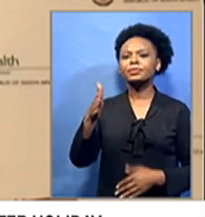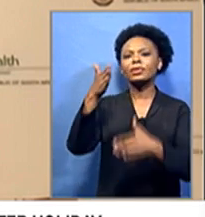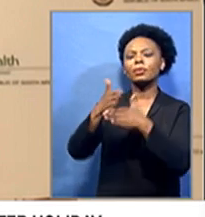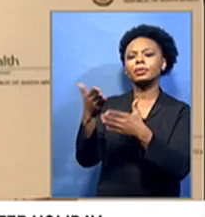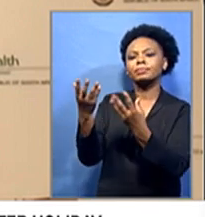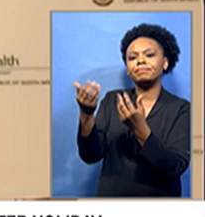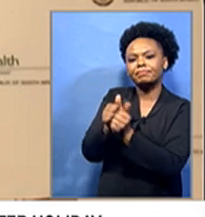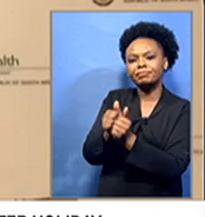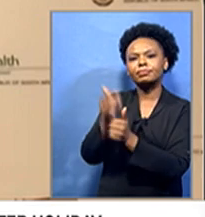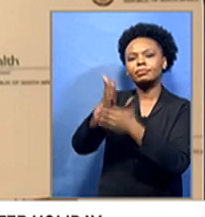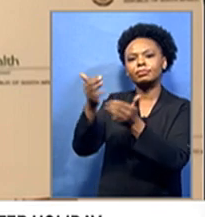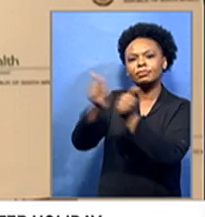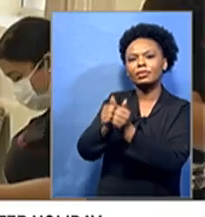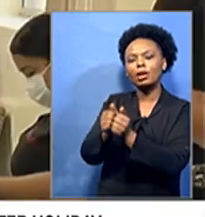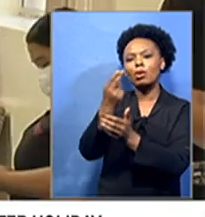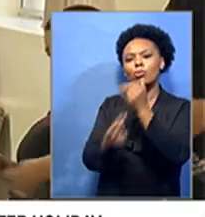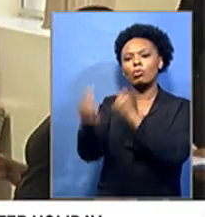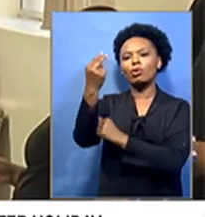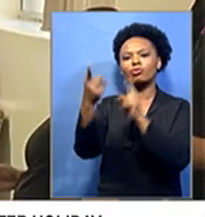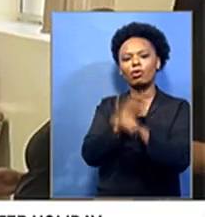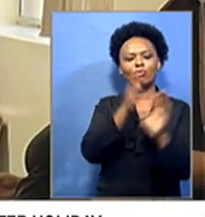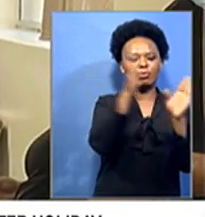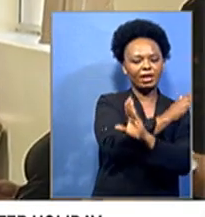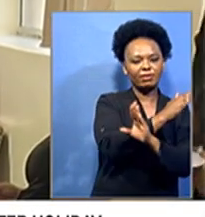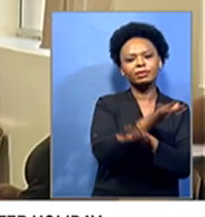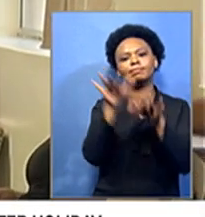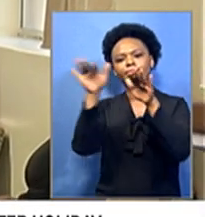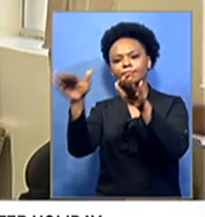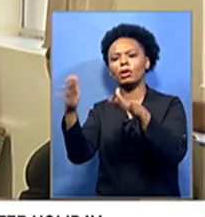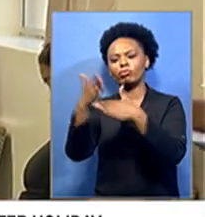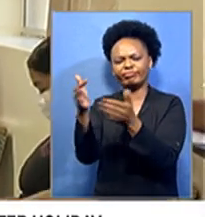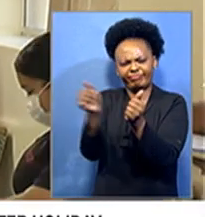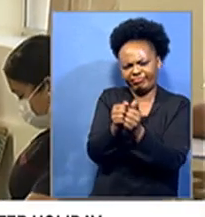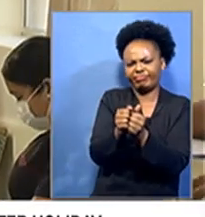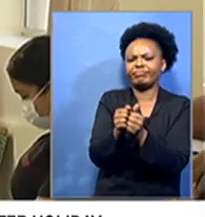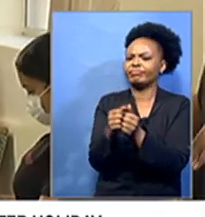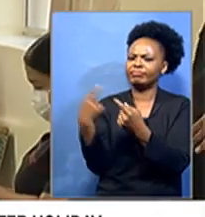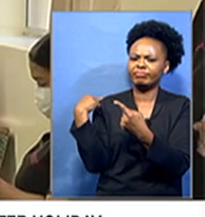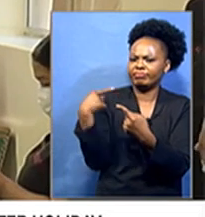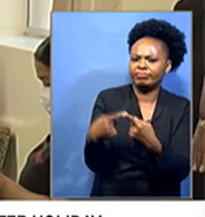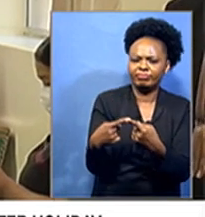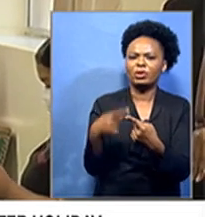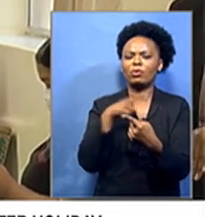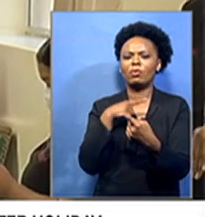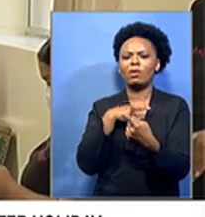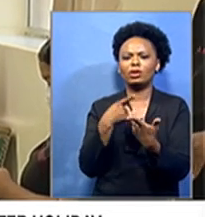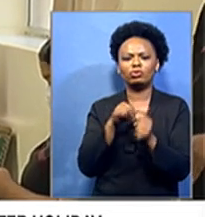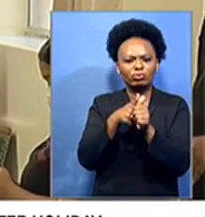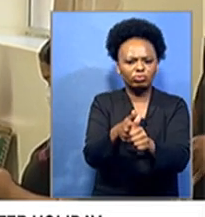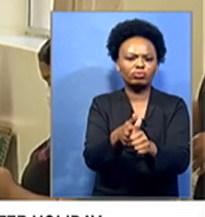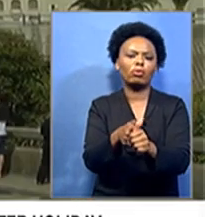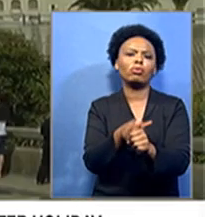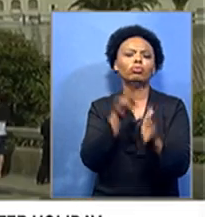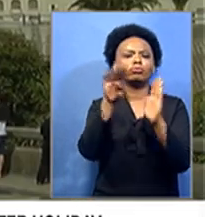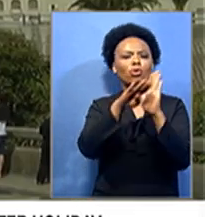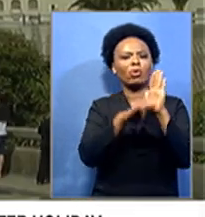from the private sector and public sector, working together to streamline the program. So there are a number of things that we're